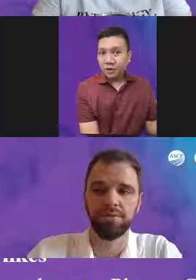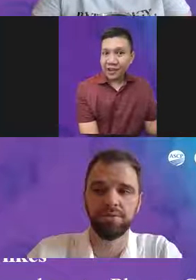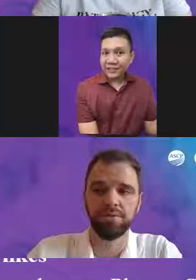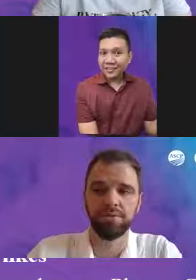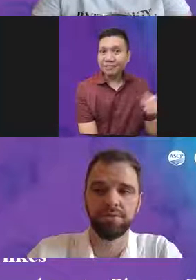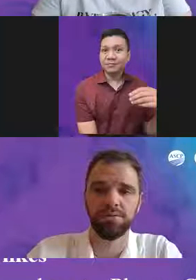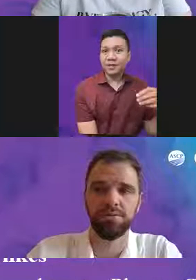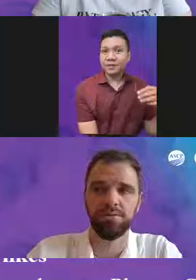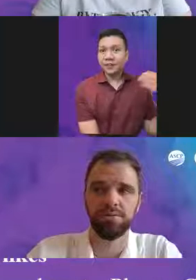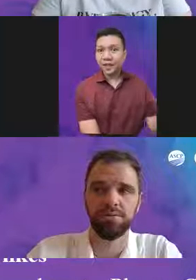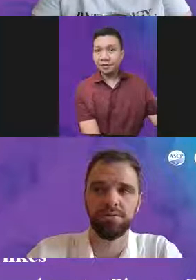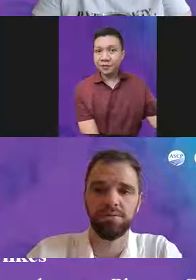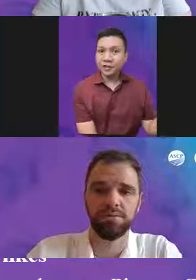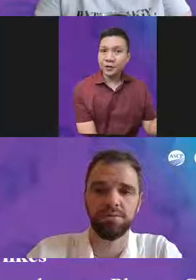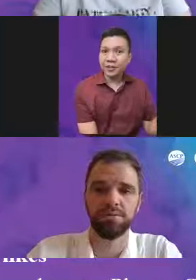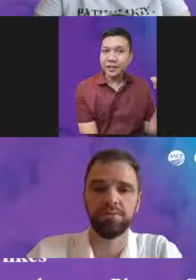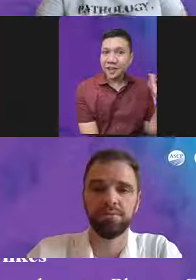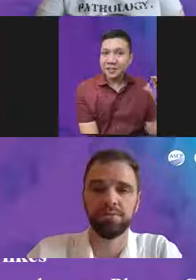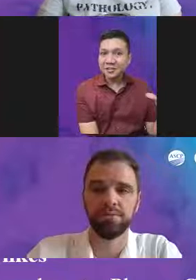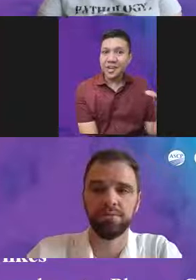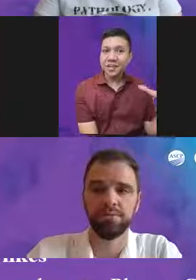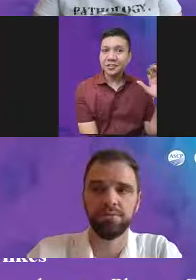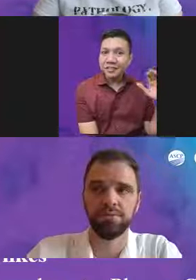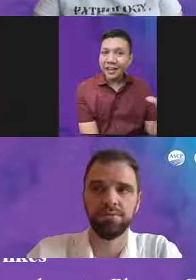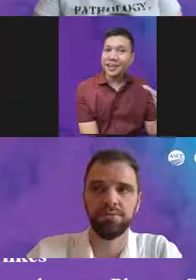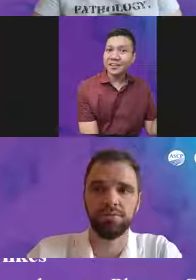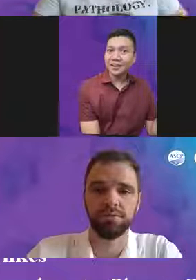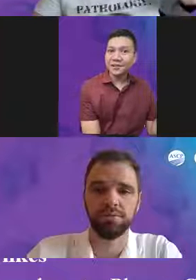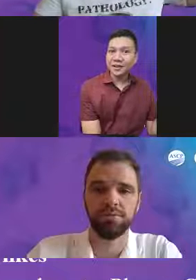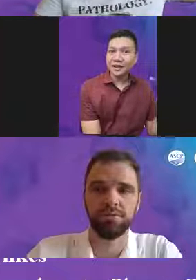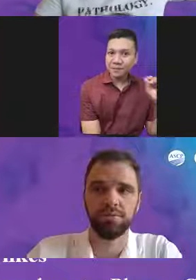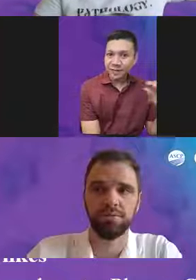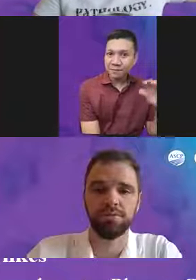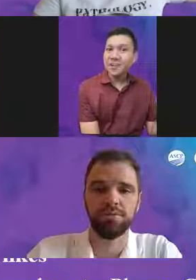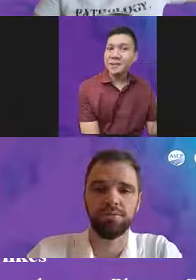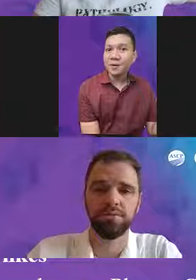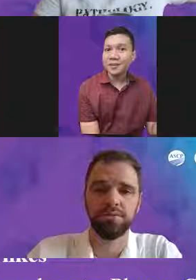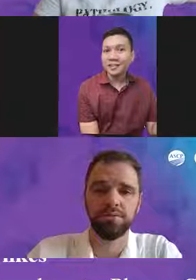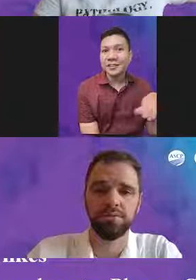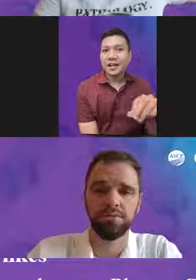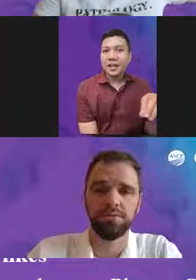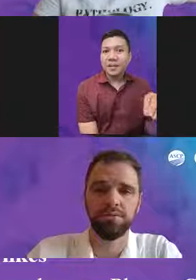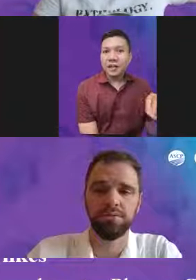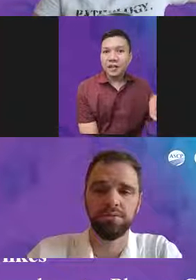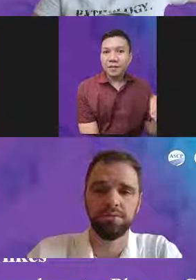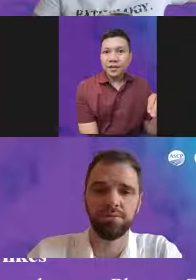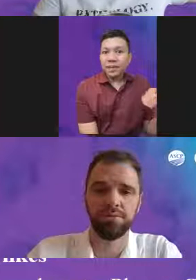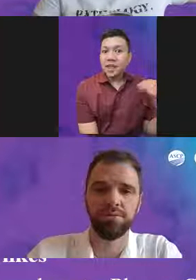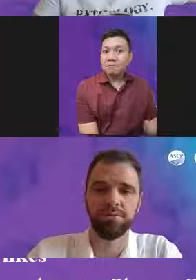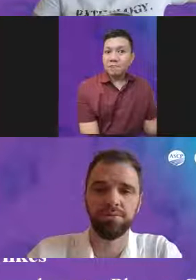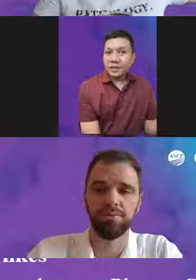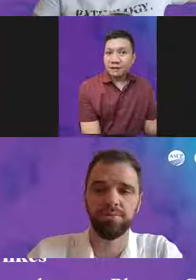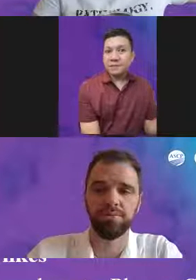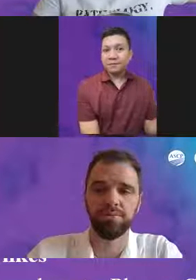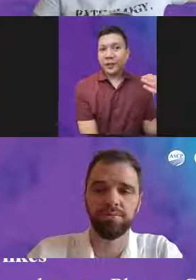they're hemolyzing, then we'll start looking at the LDH, the hemolytic markers.